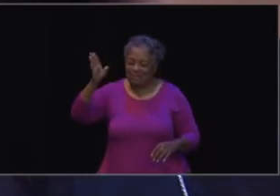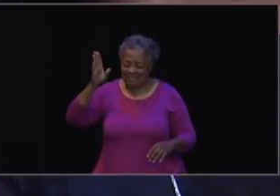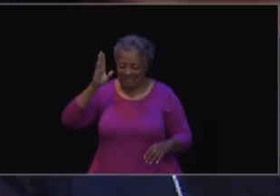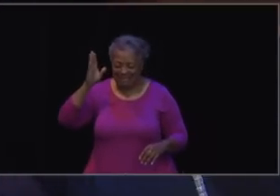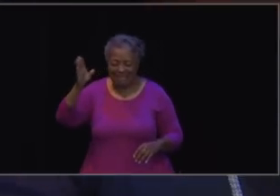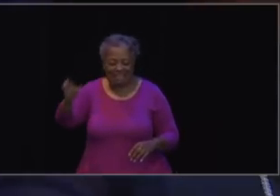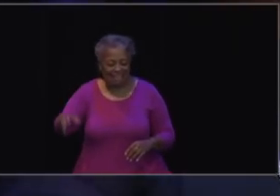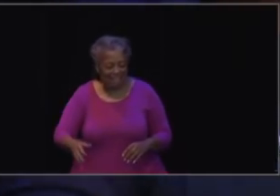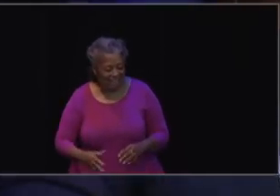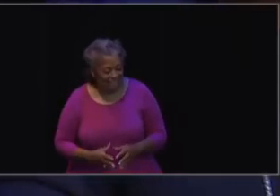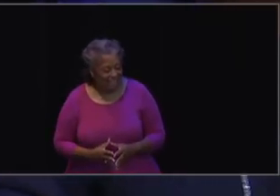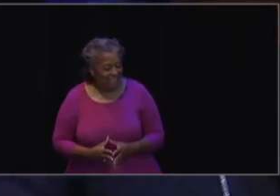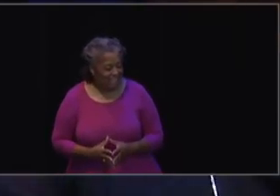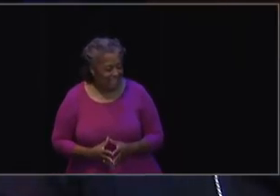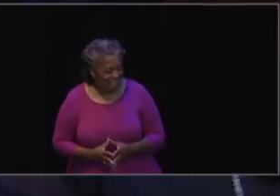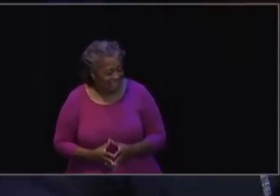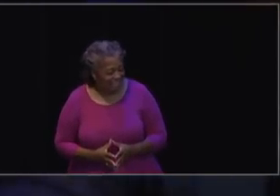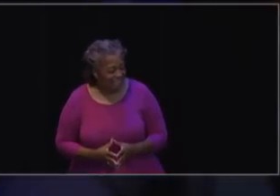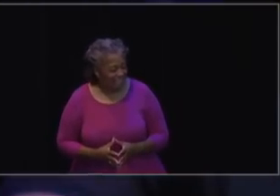chick. Dow, dow,